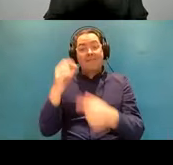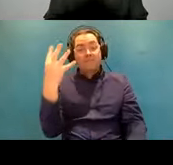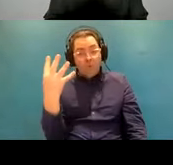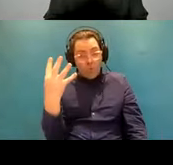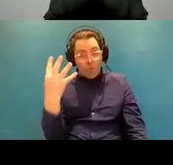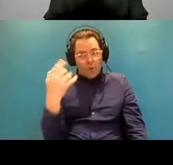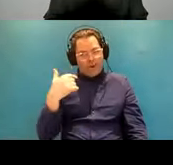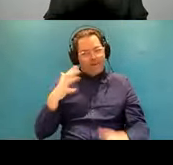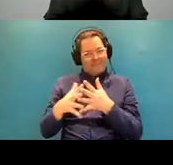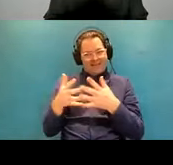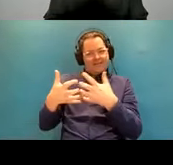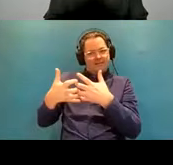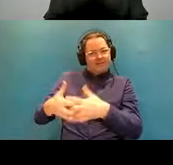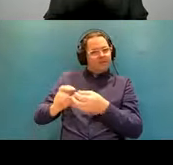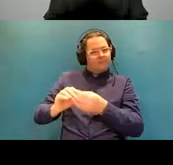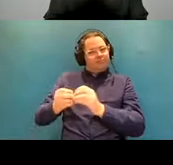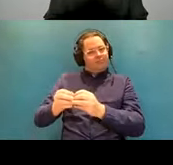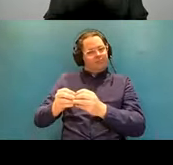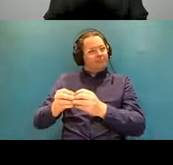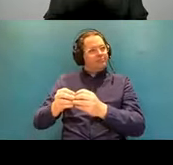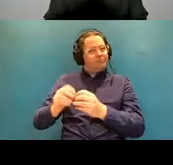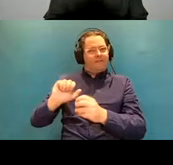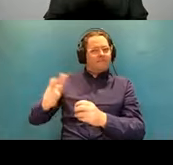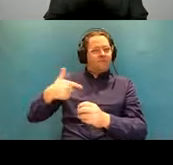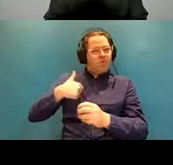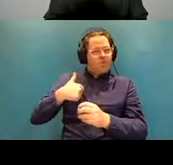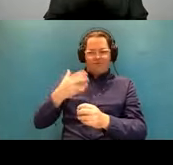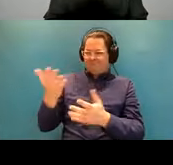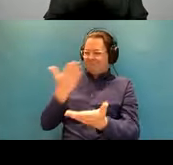us? So I think those kinds of things are crucial.